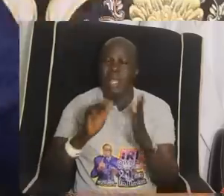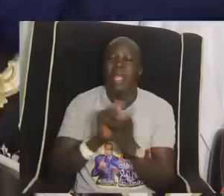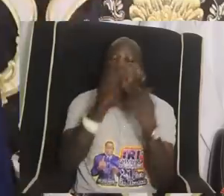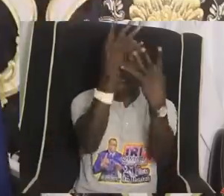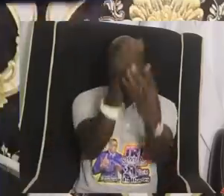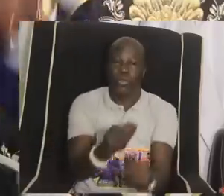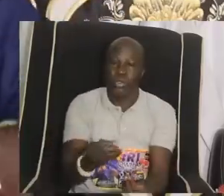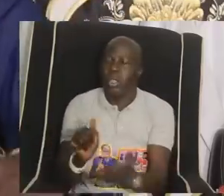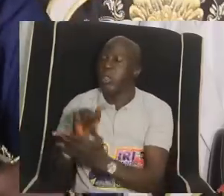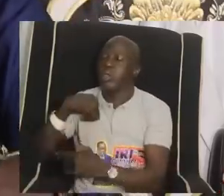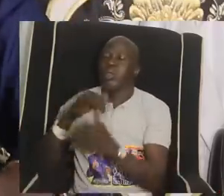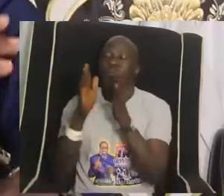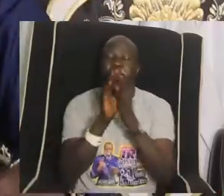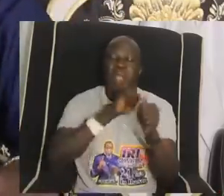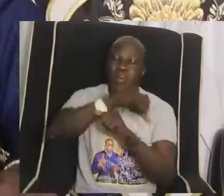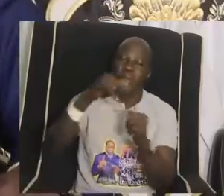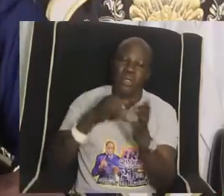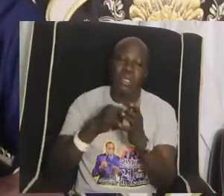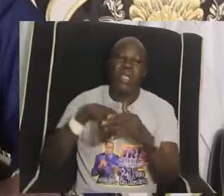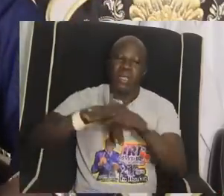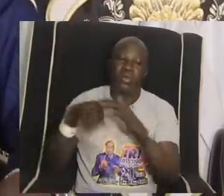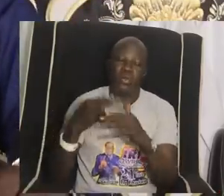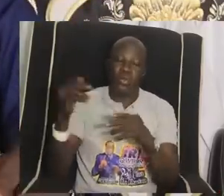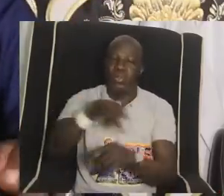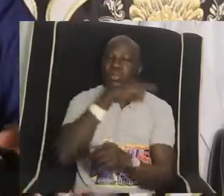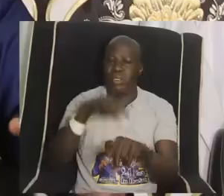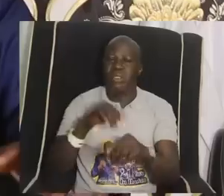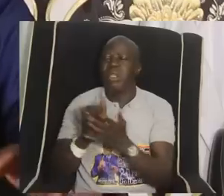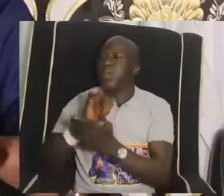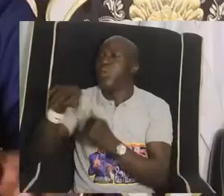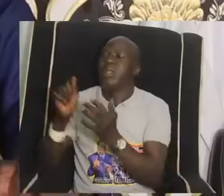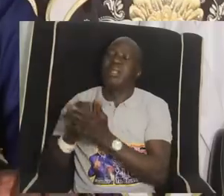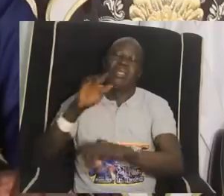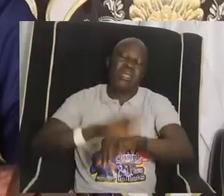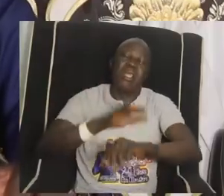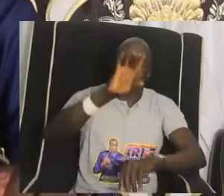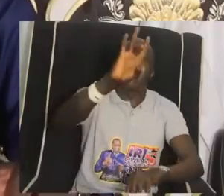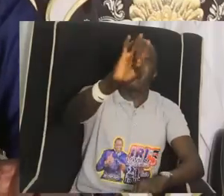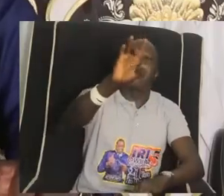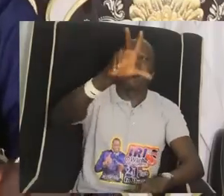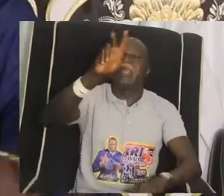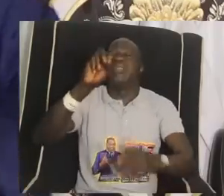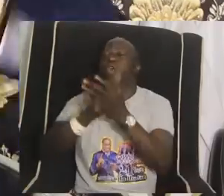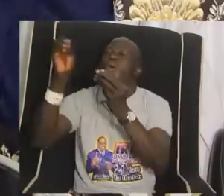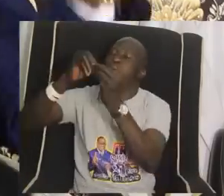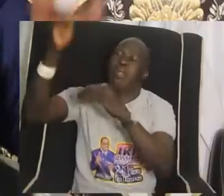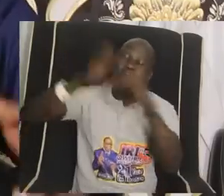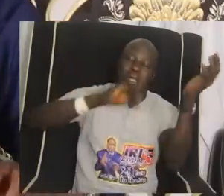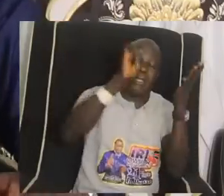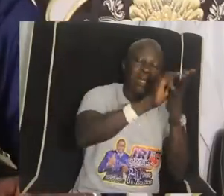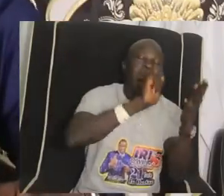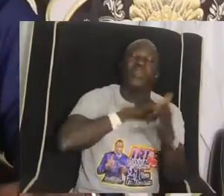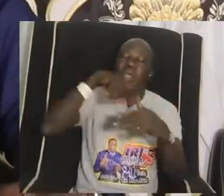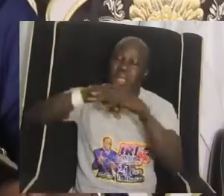and abstraction, I'll be praying over you. I say it. We'll do this. But there will be made you up. If it says 30 or more than that,